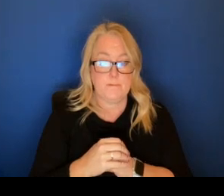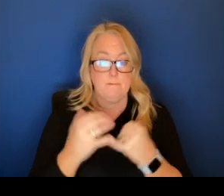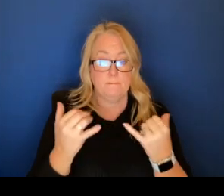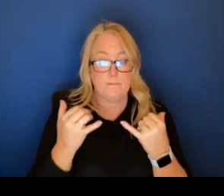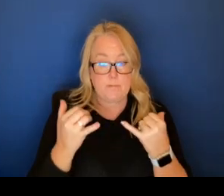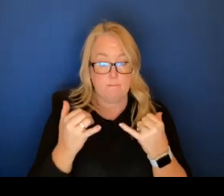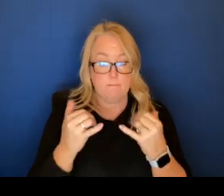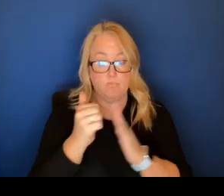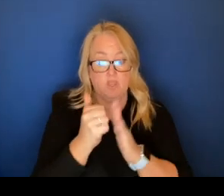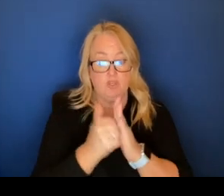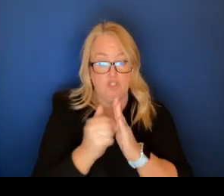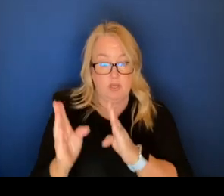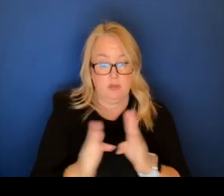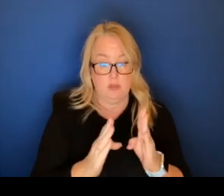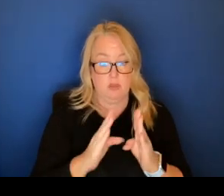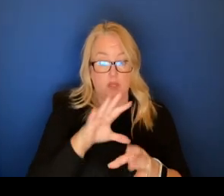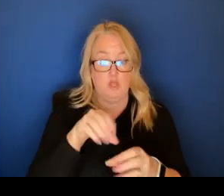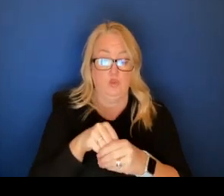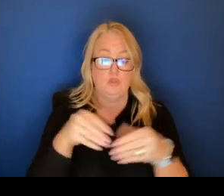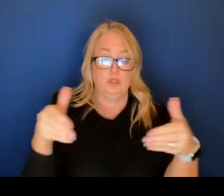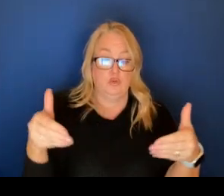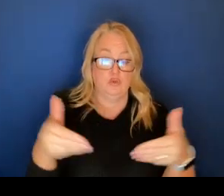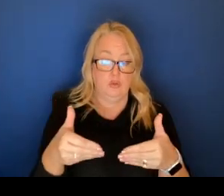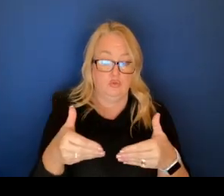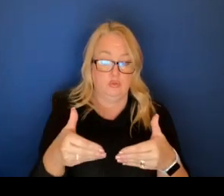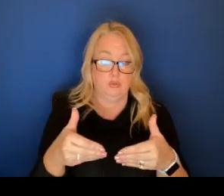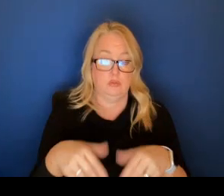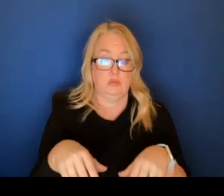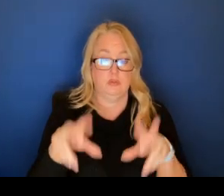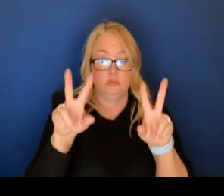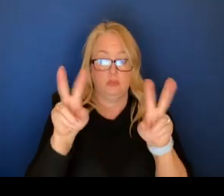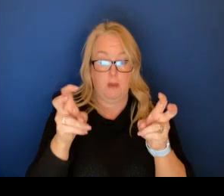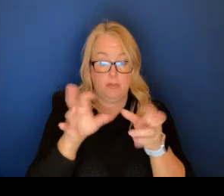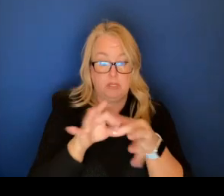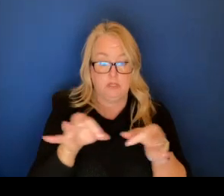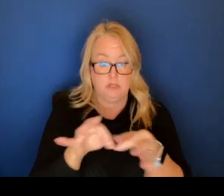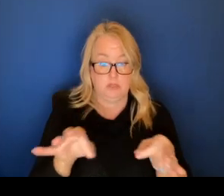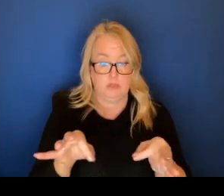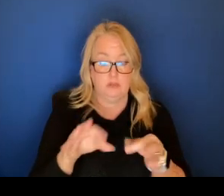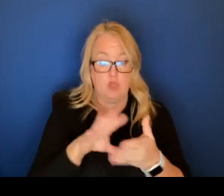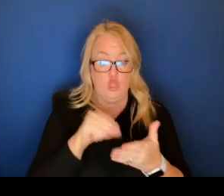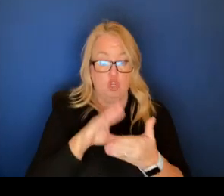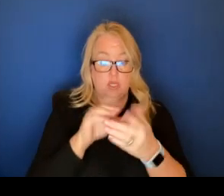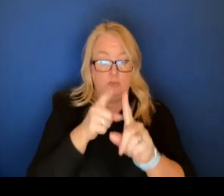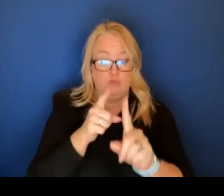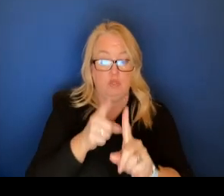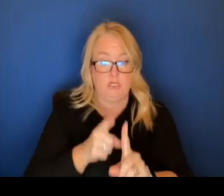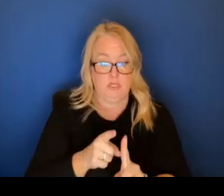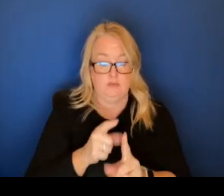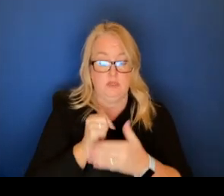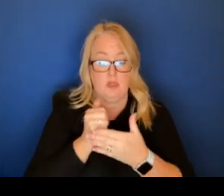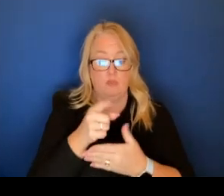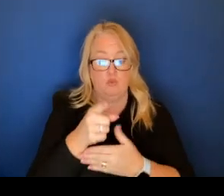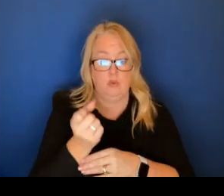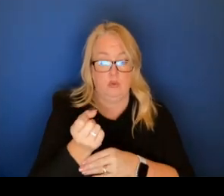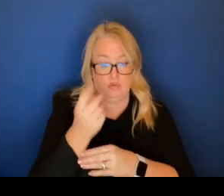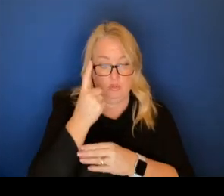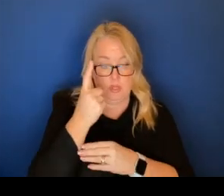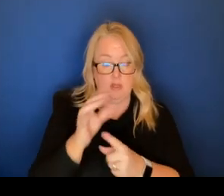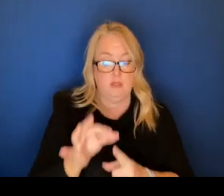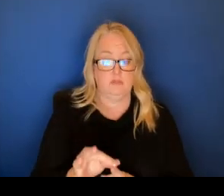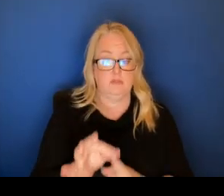Today's agenda includes an introduction, topics, and learning objectives to help you understand the